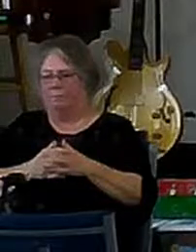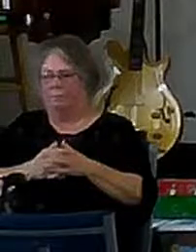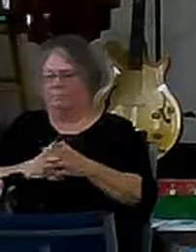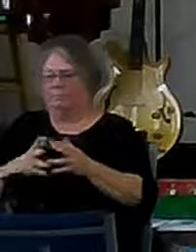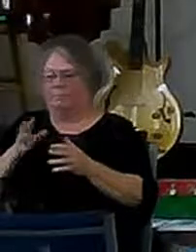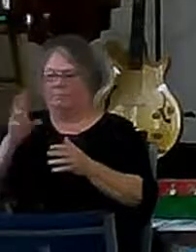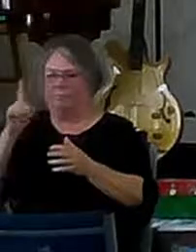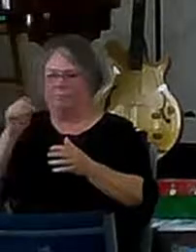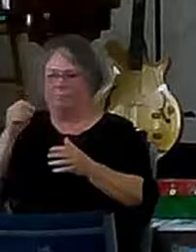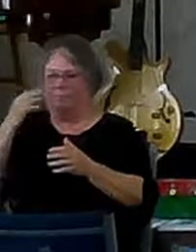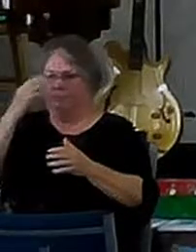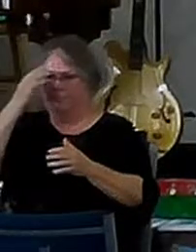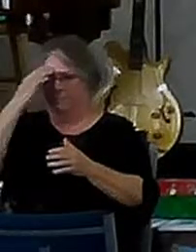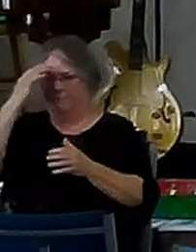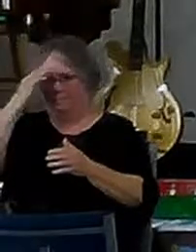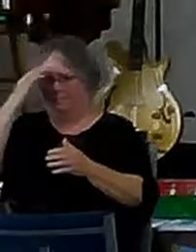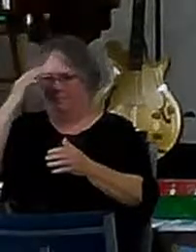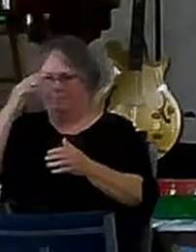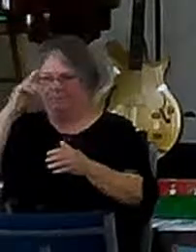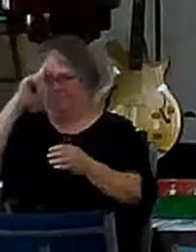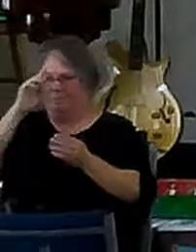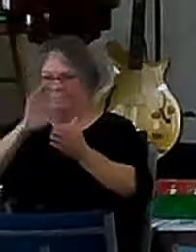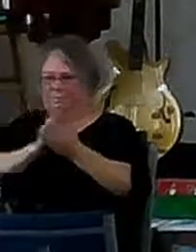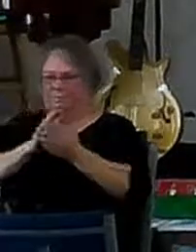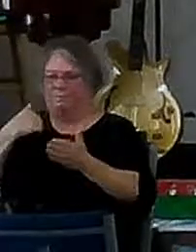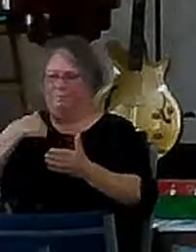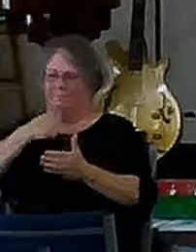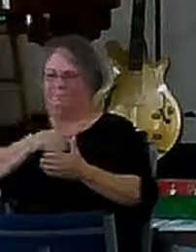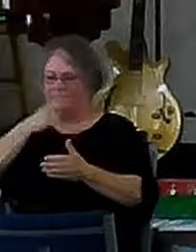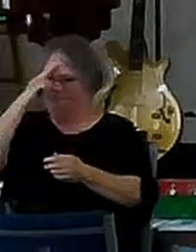faith? Do we know what we believe?